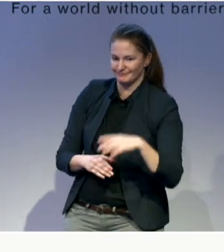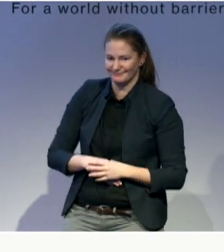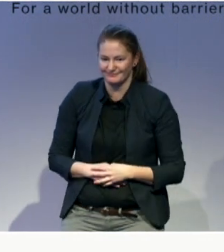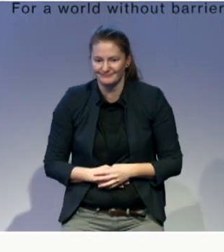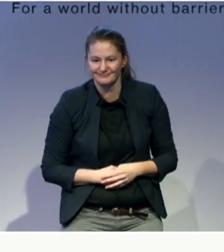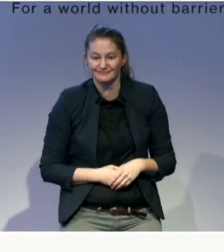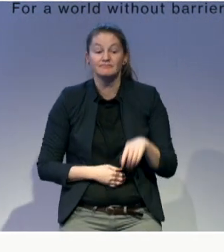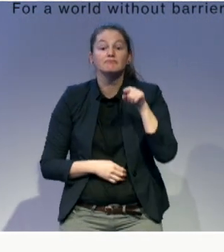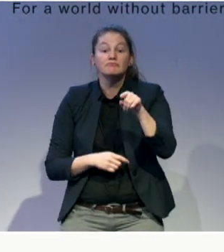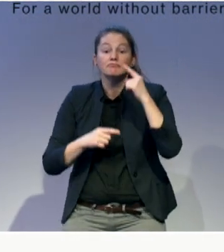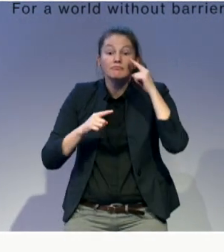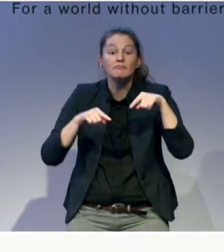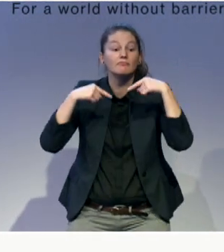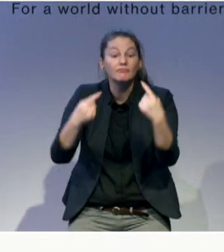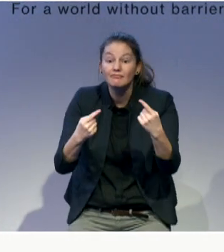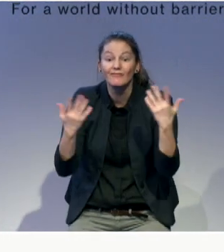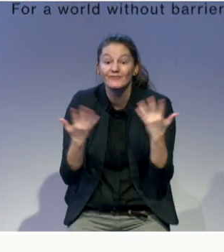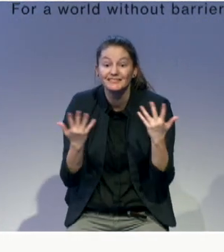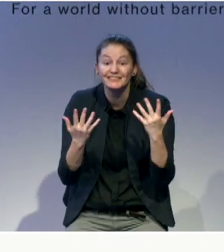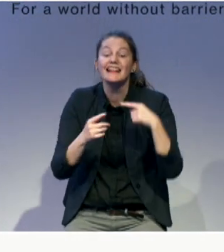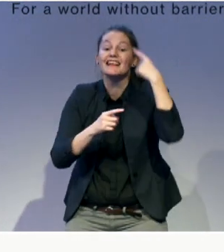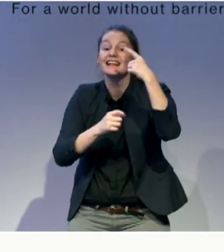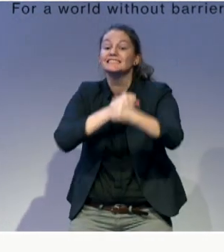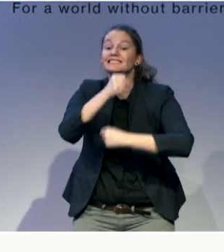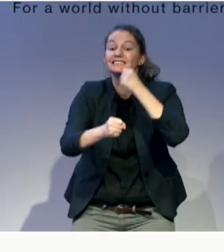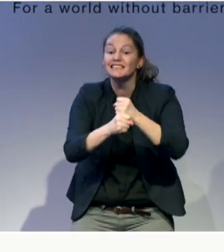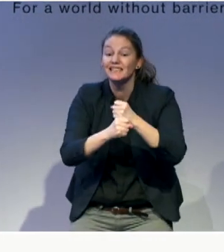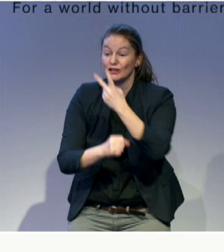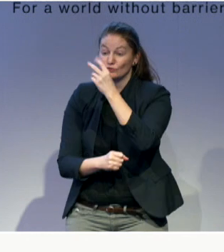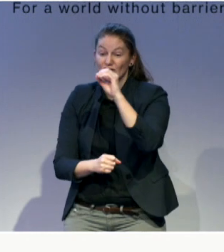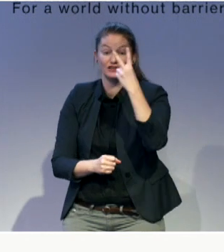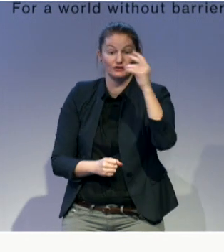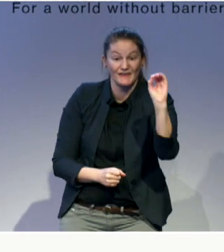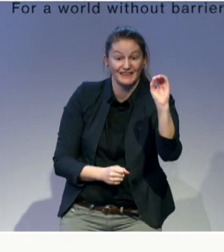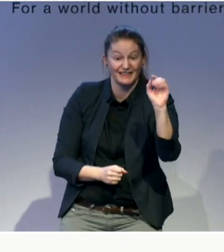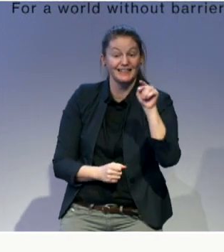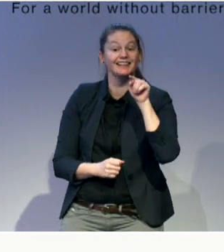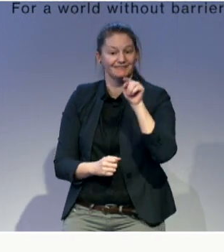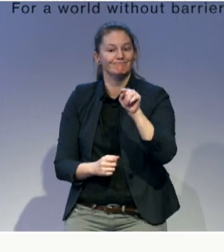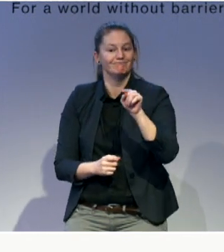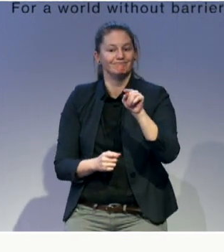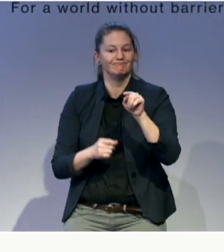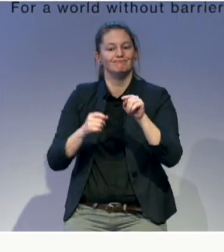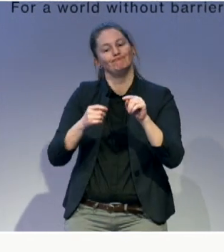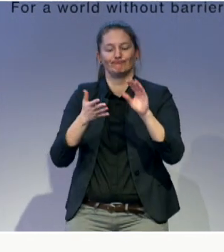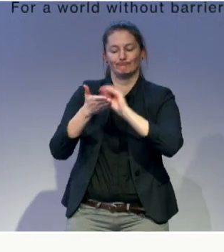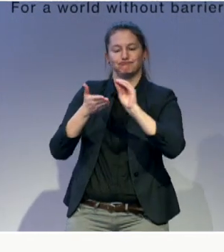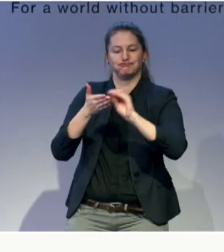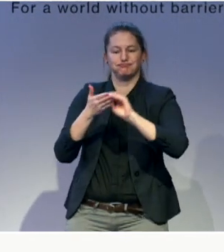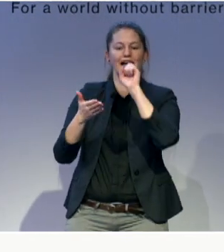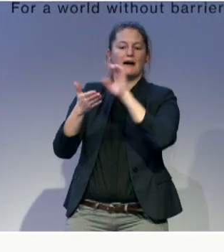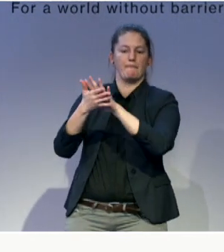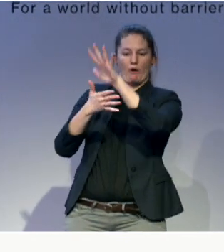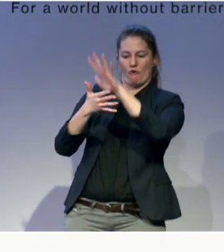our conference 2020. It's exactly in 1 year, here in the UN in Vienna,